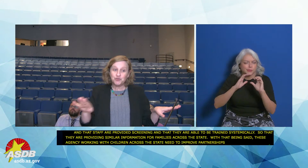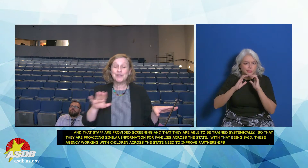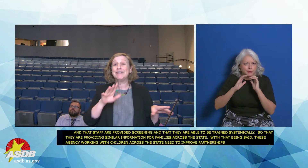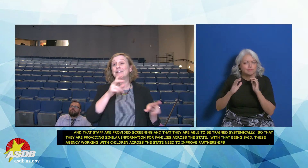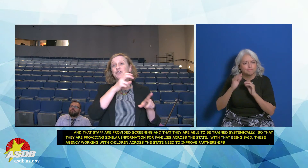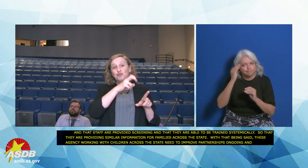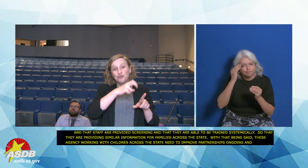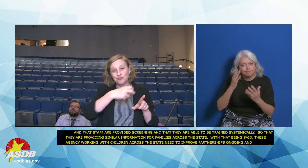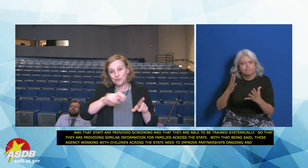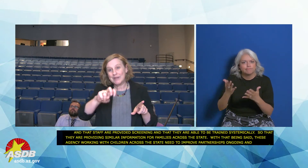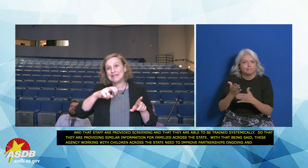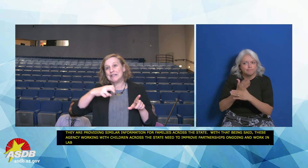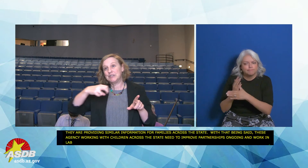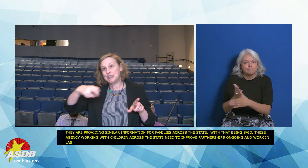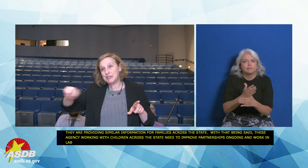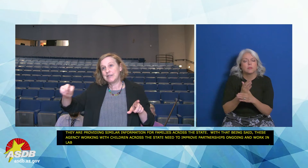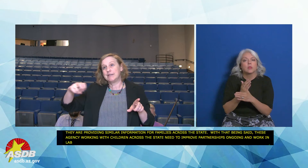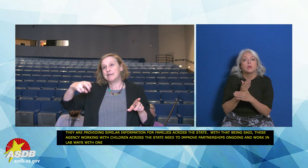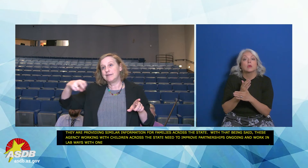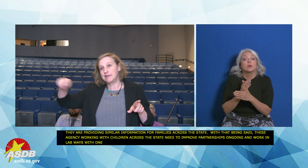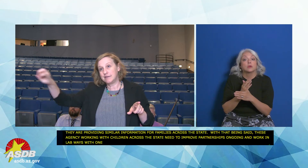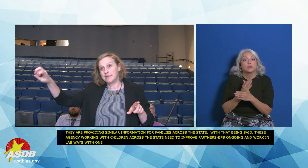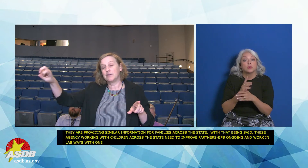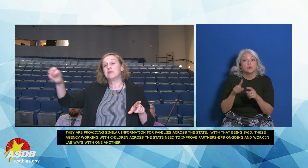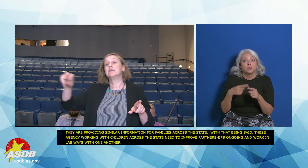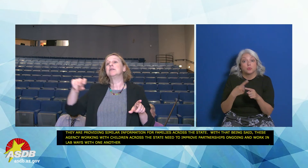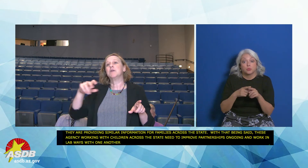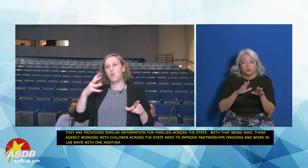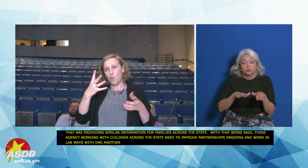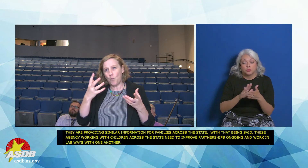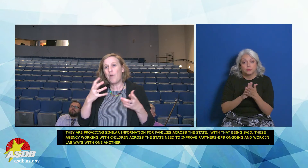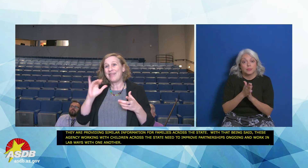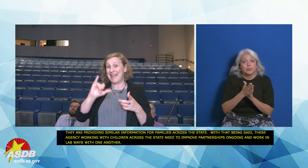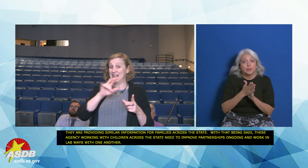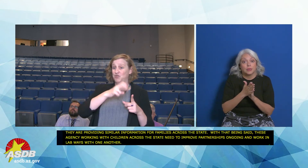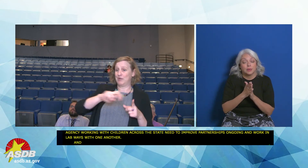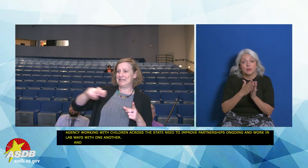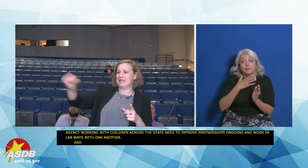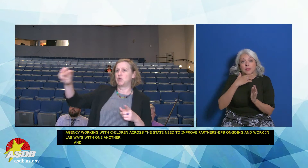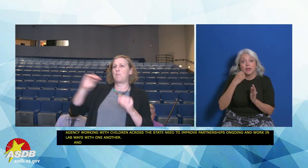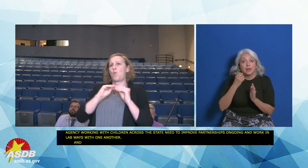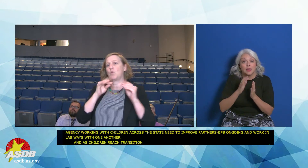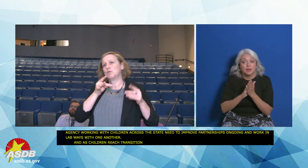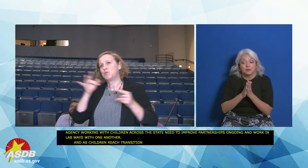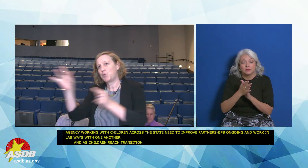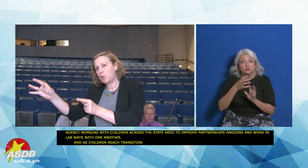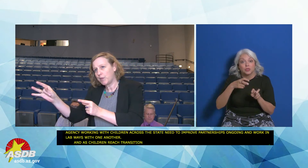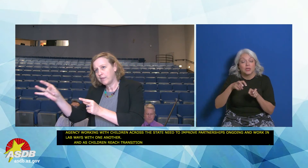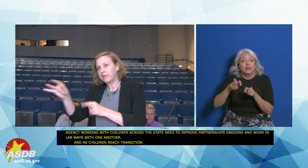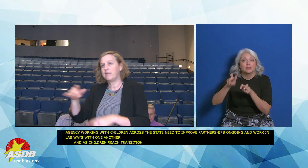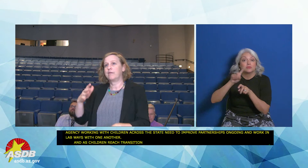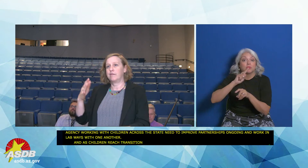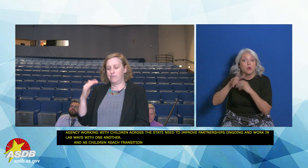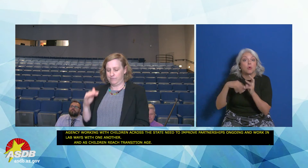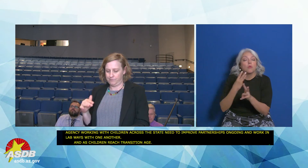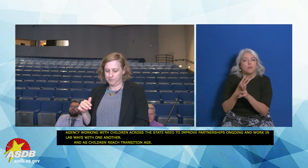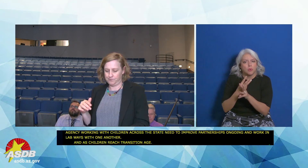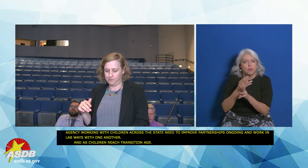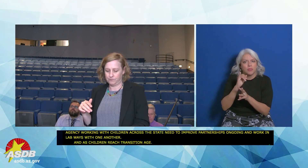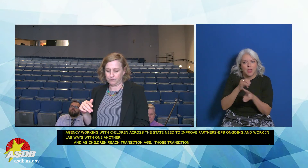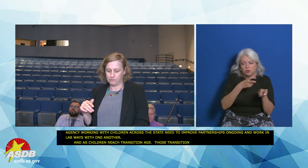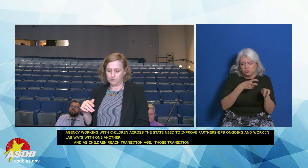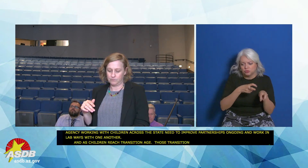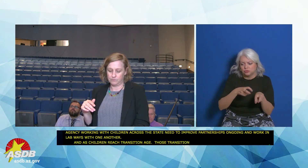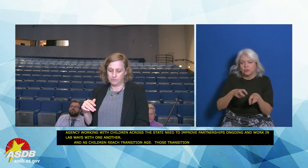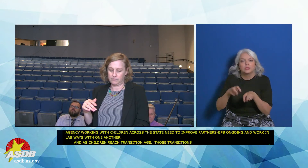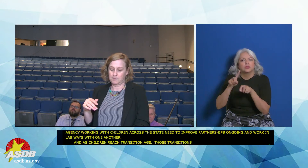one another. As children reach transition age, those transitions should be